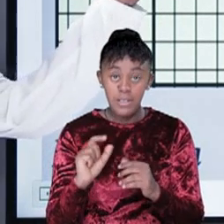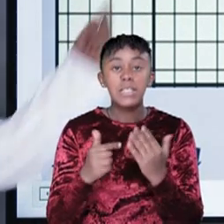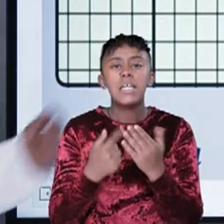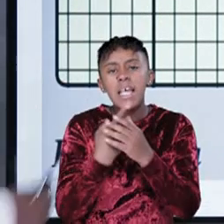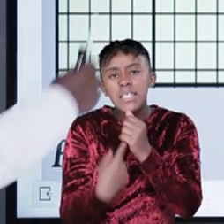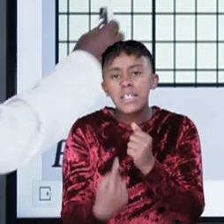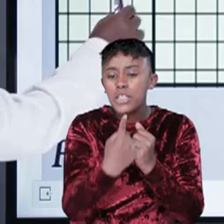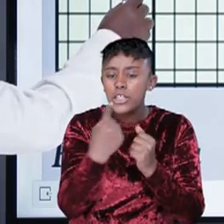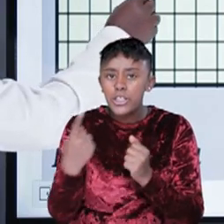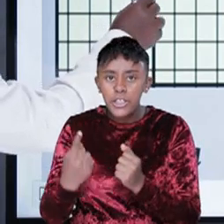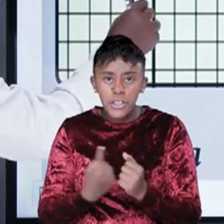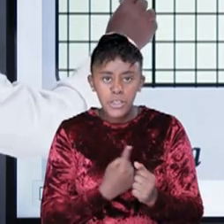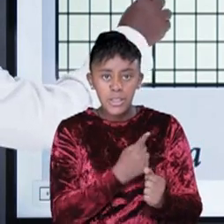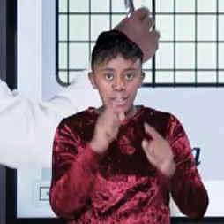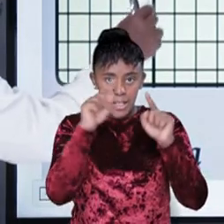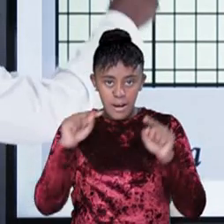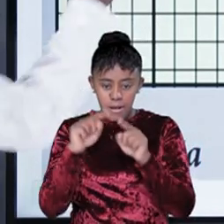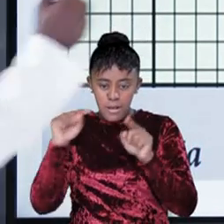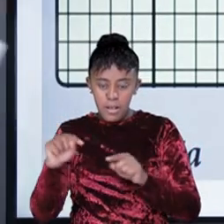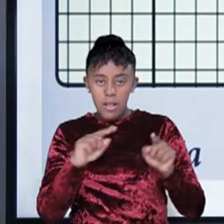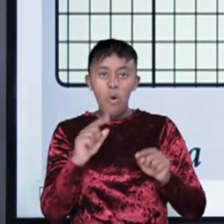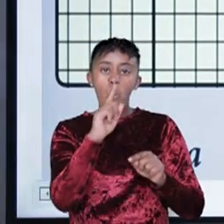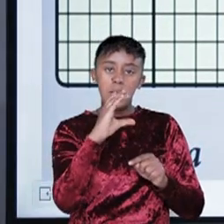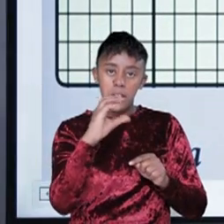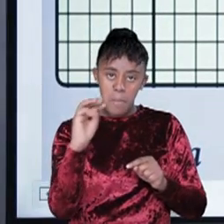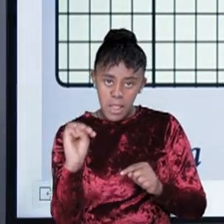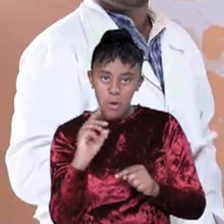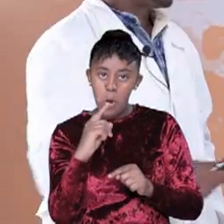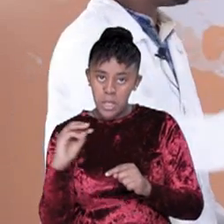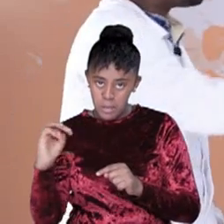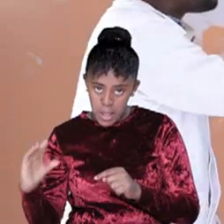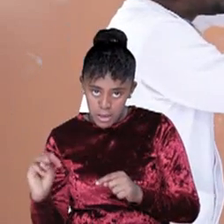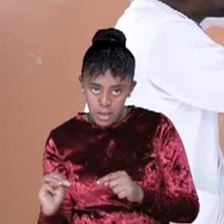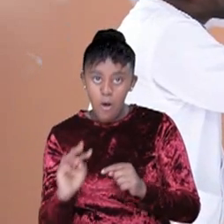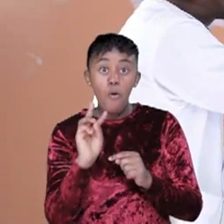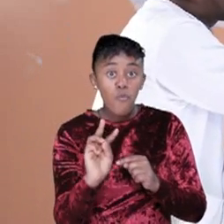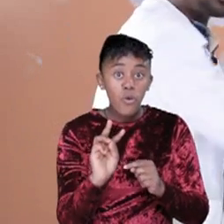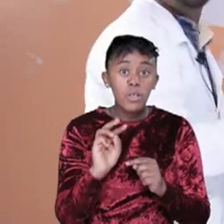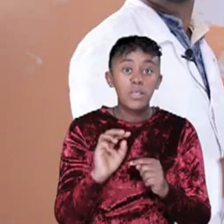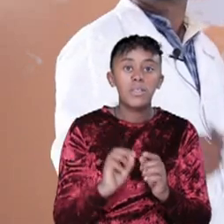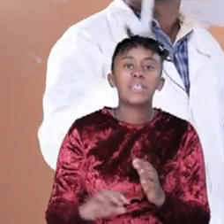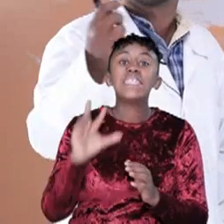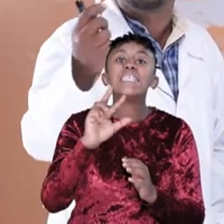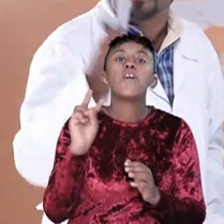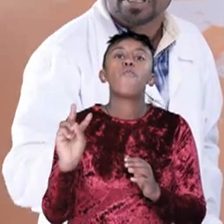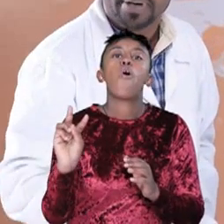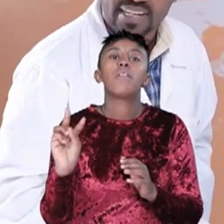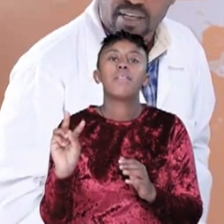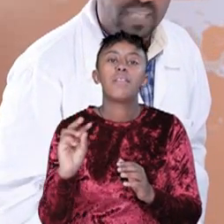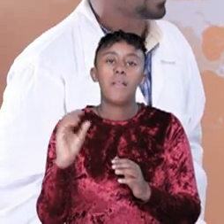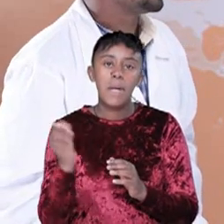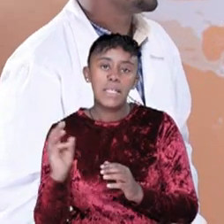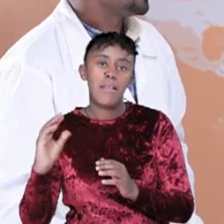There is a single each triangle contains 1 centimeter, and the voltage read at this spot is 3 volt